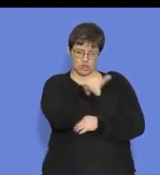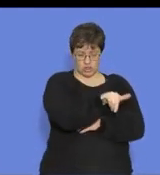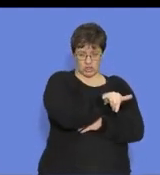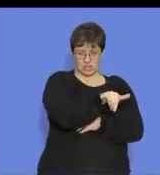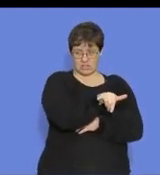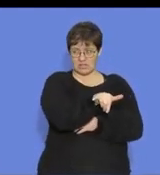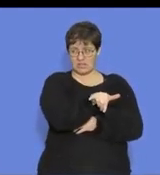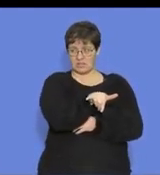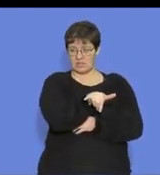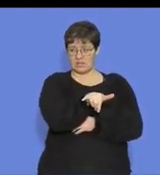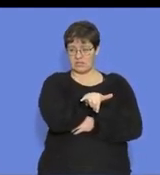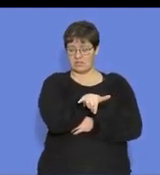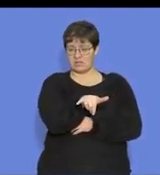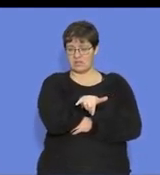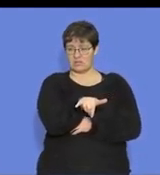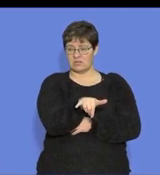leaves here,